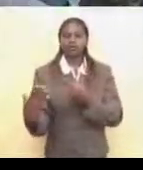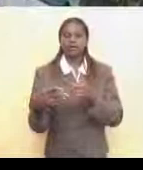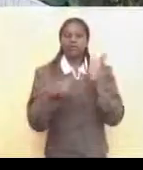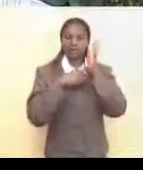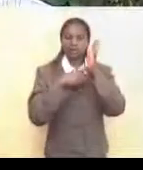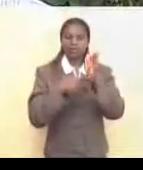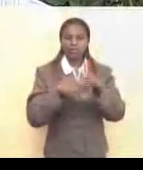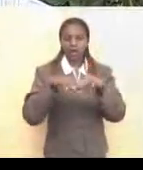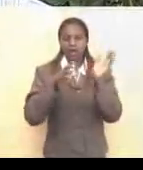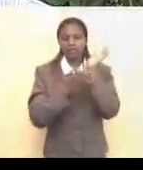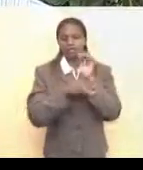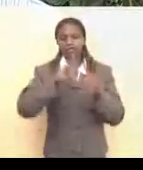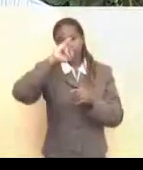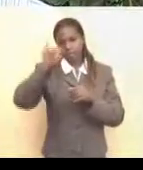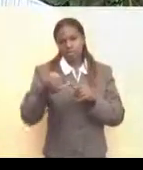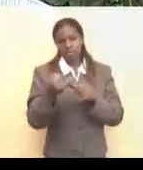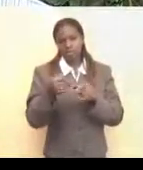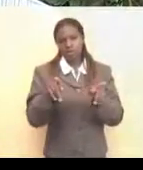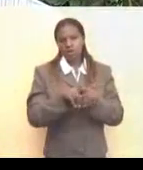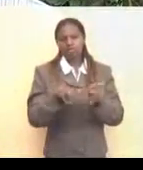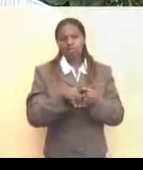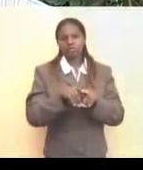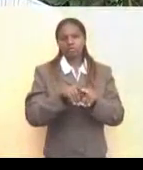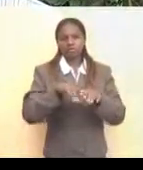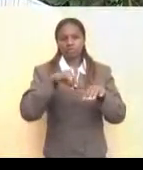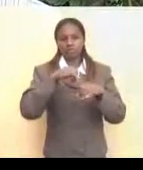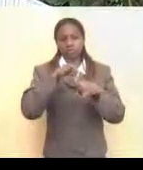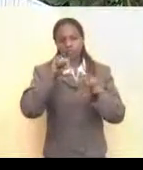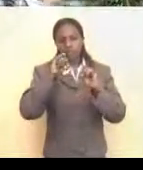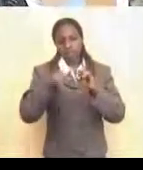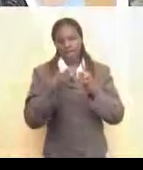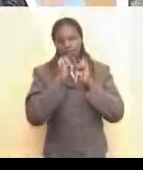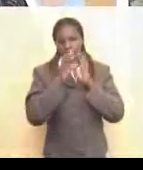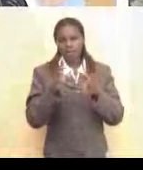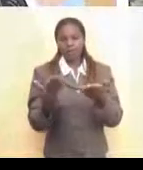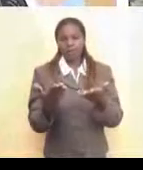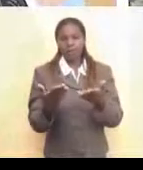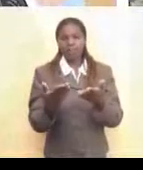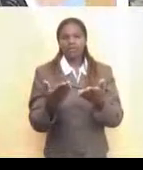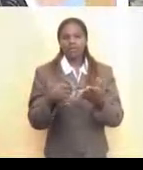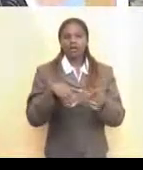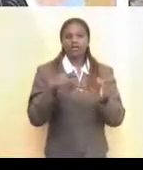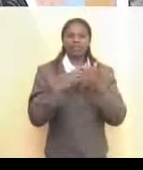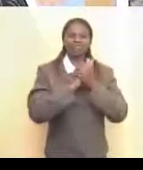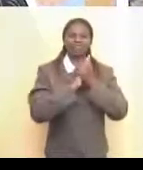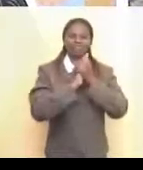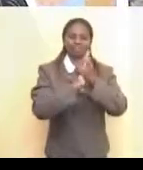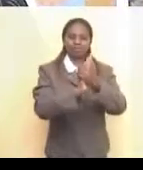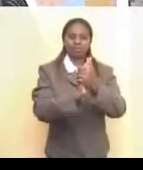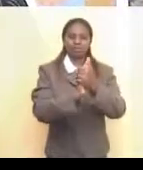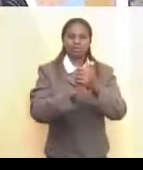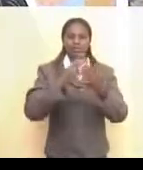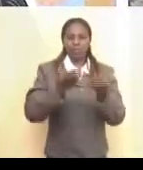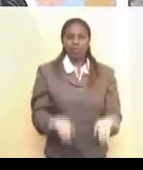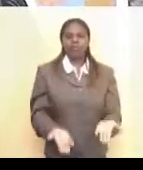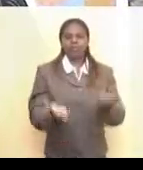as access to justice and other social injustices. LRF has really been a pioneer in